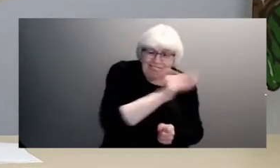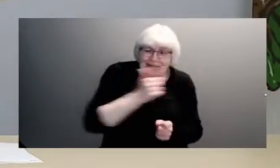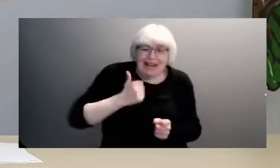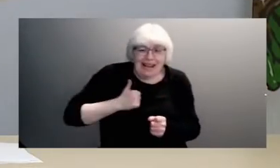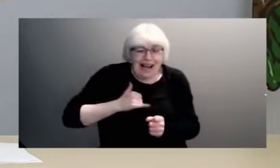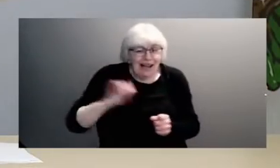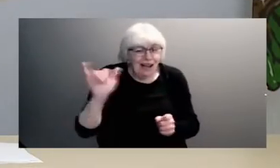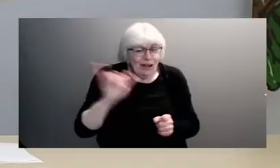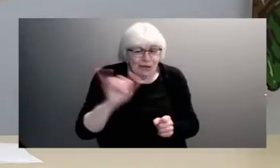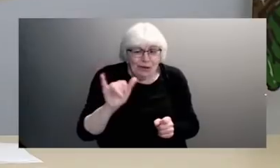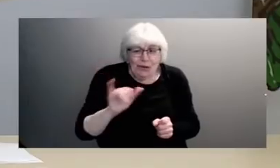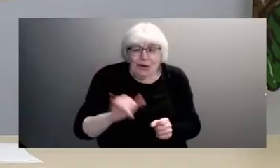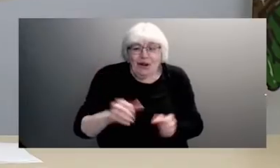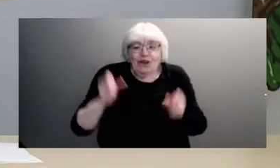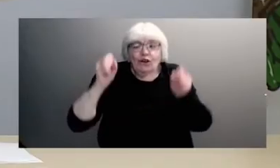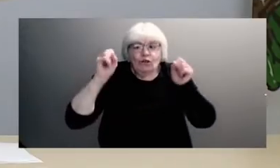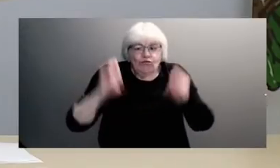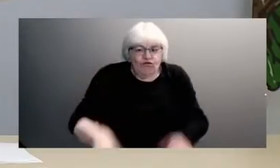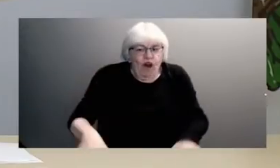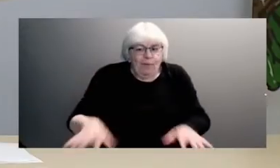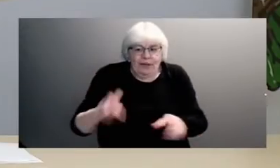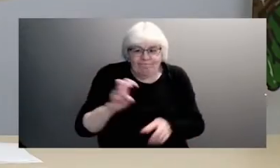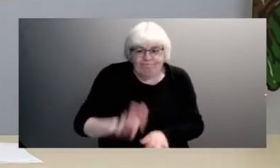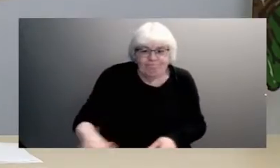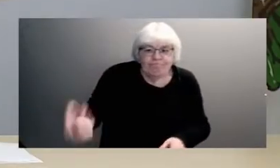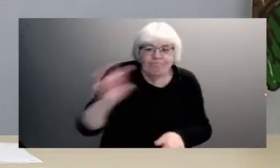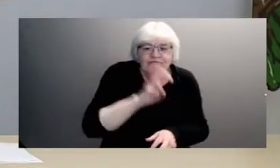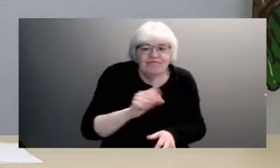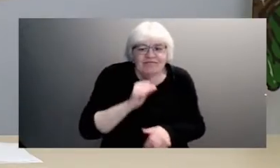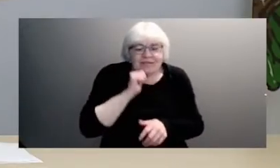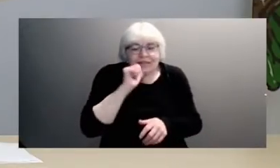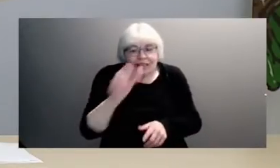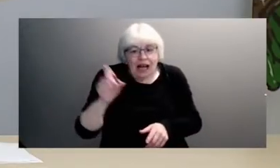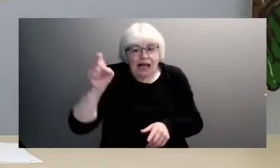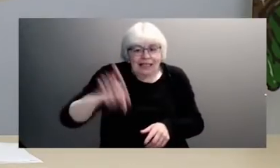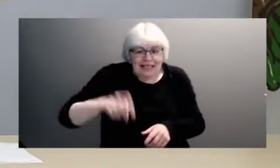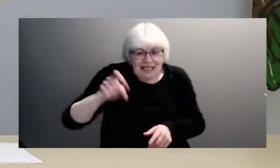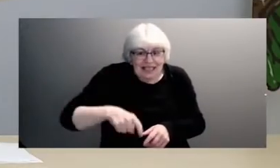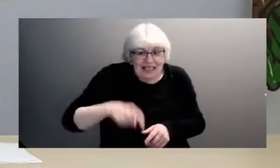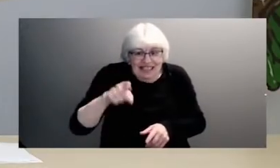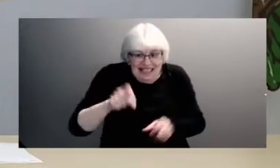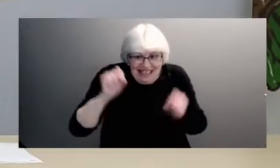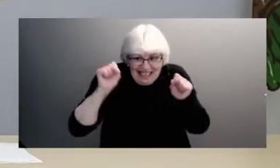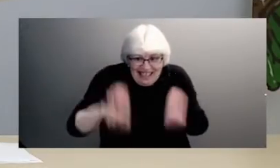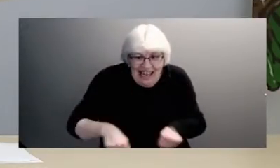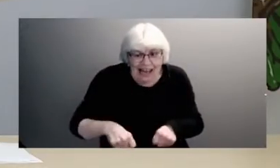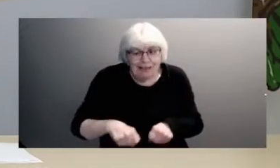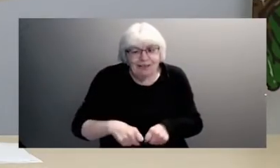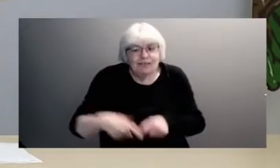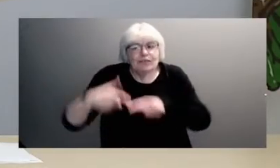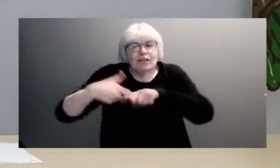discretionary off-island travel, whether we are able to postpone or pause it, I would encourage that.